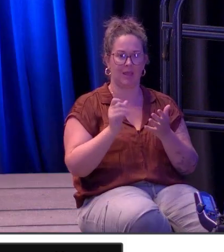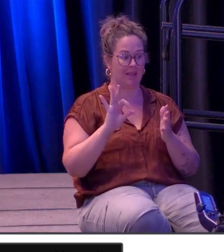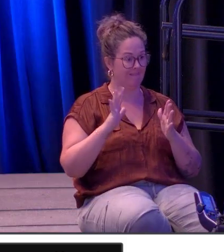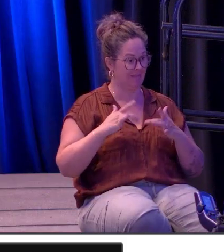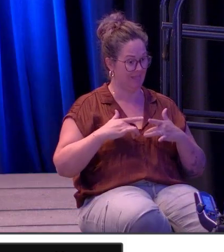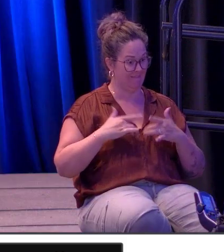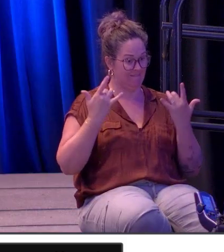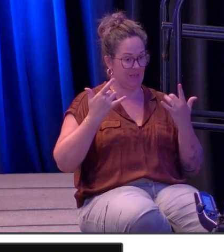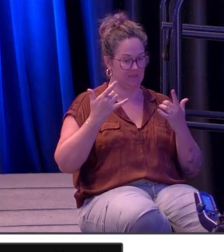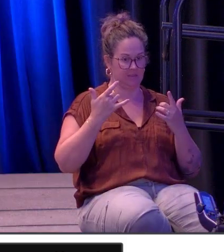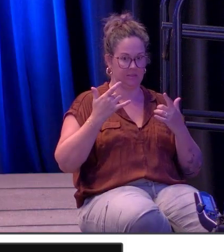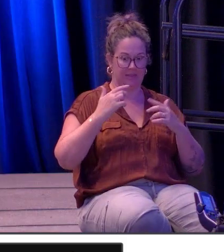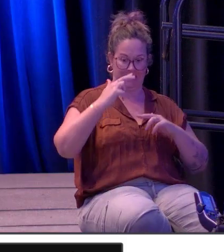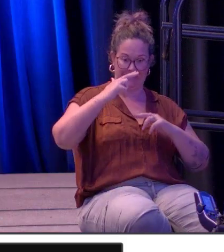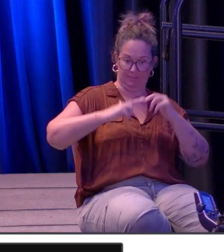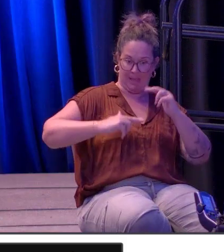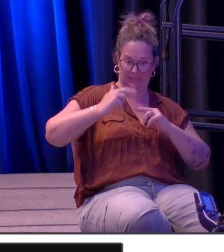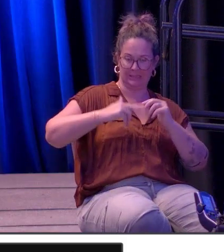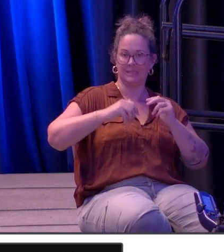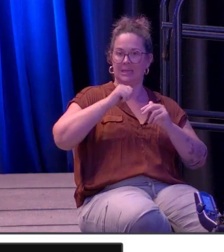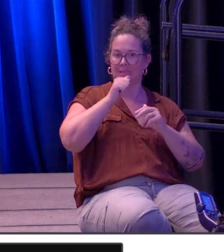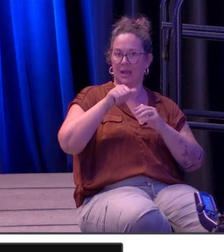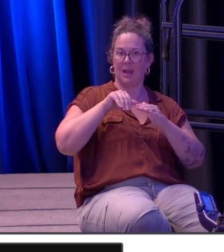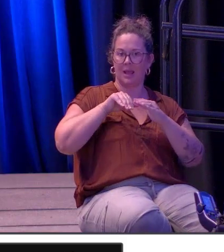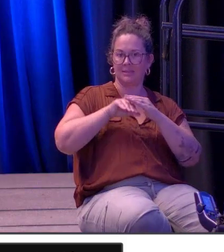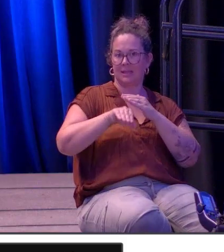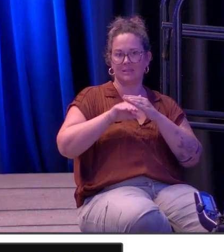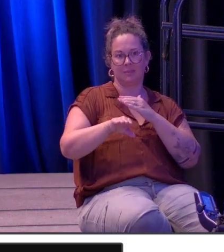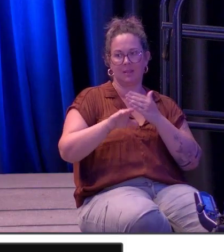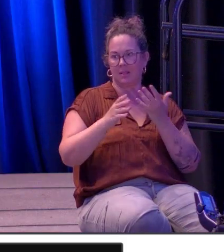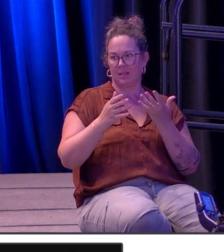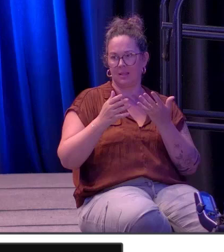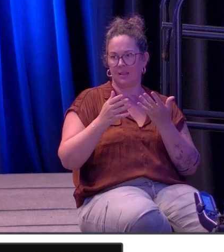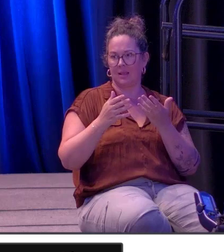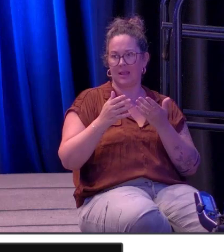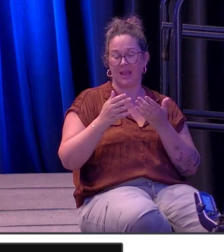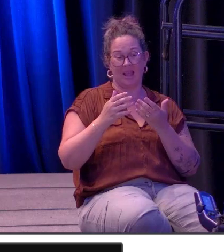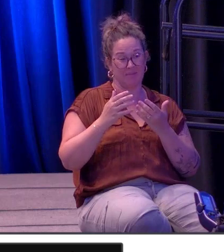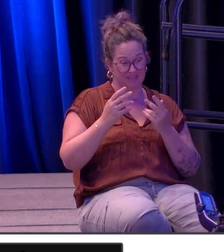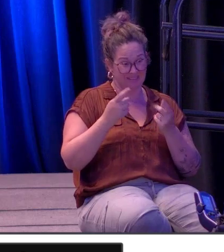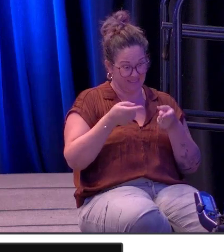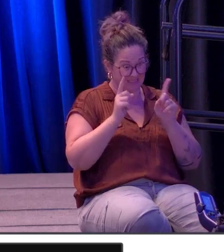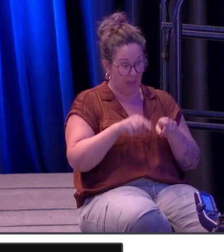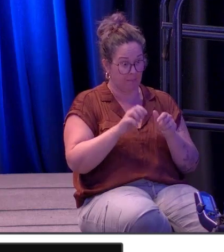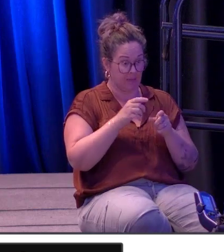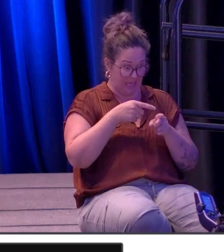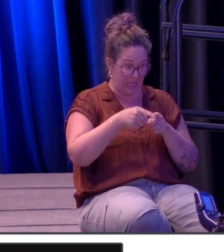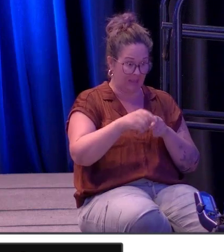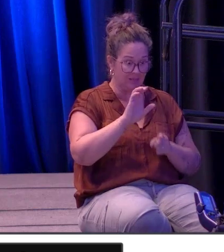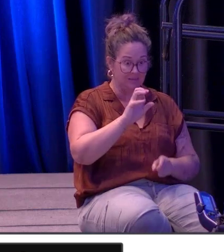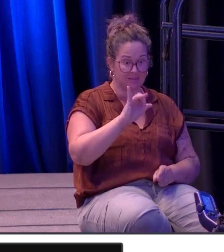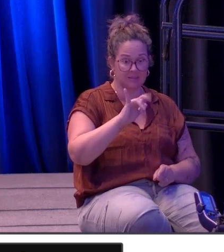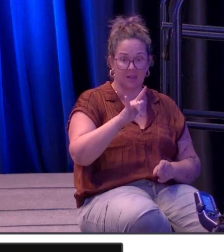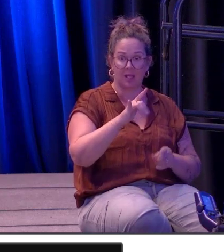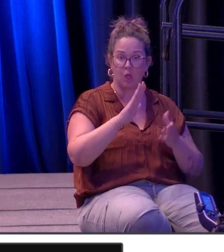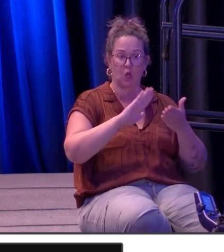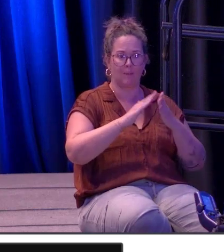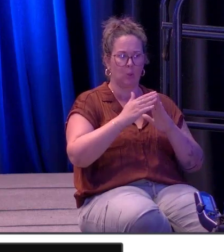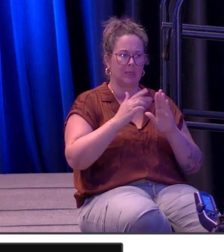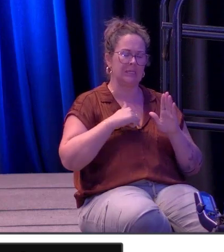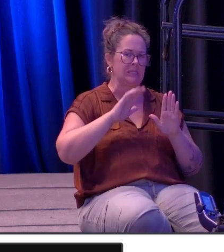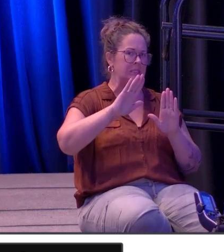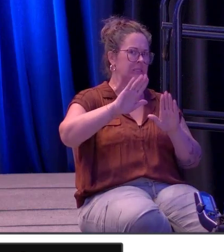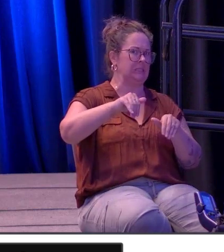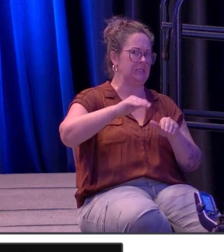in accessible venues, yep, we've even seen people in the SIL community just not invite some people because, you know, we don't want